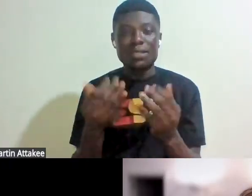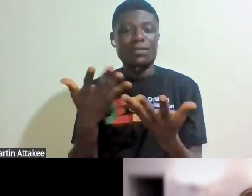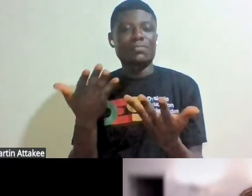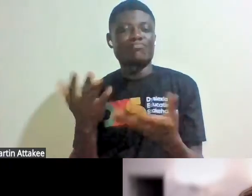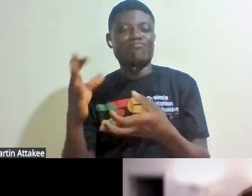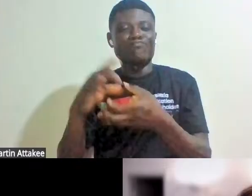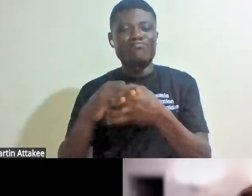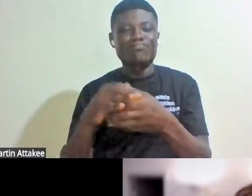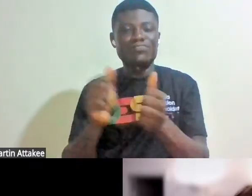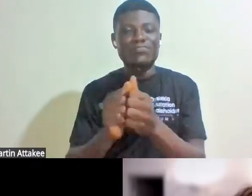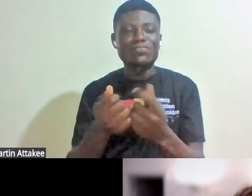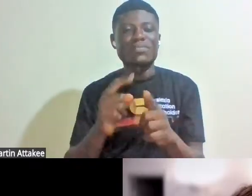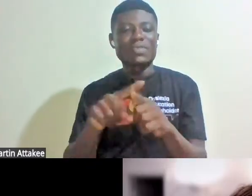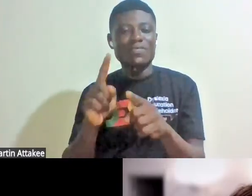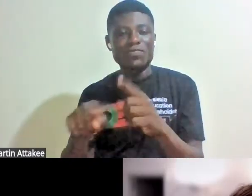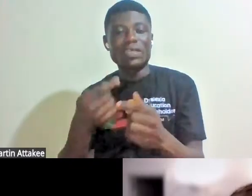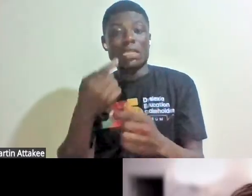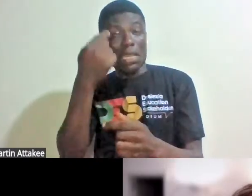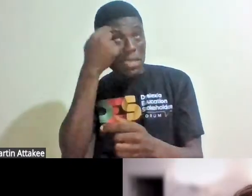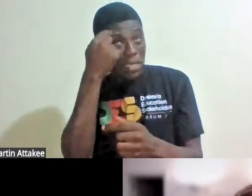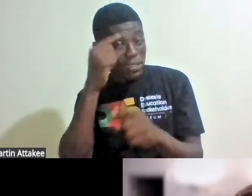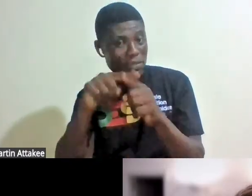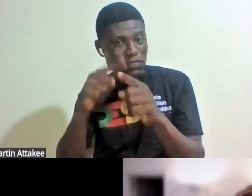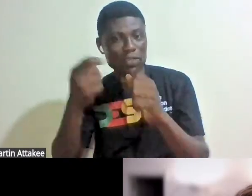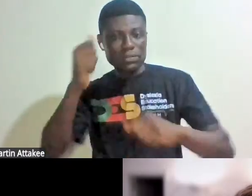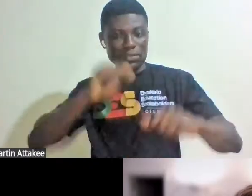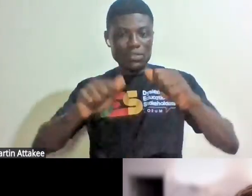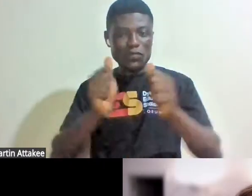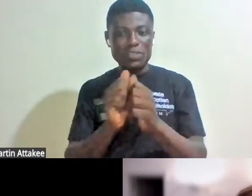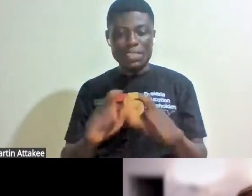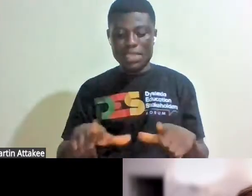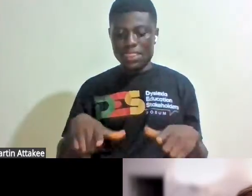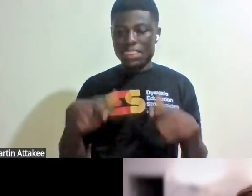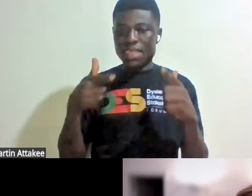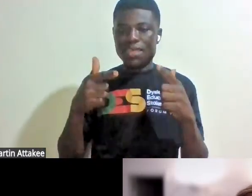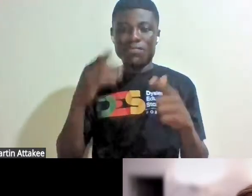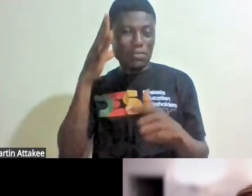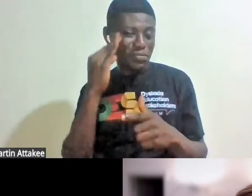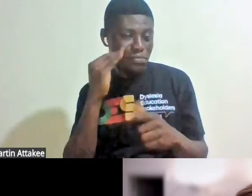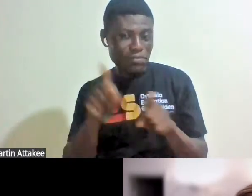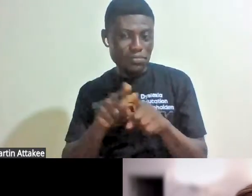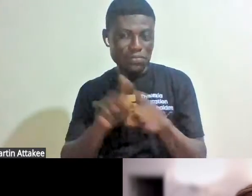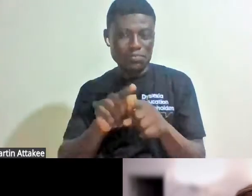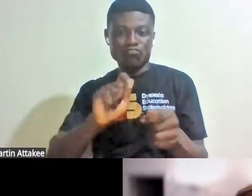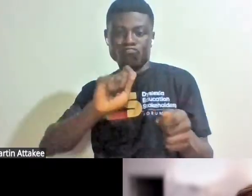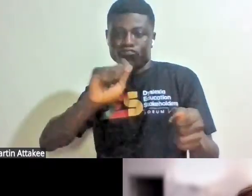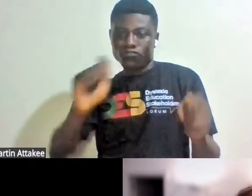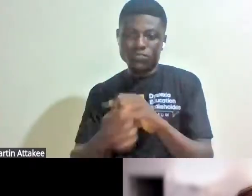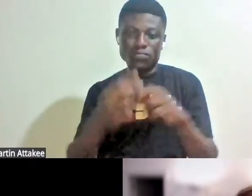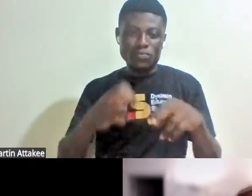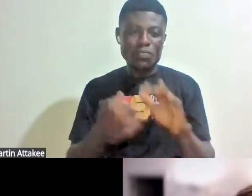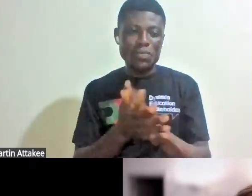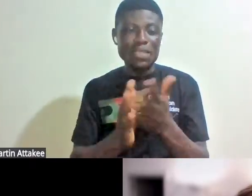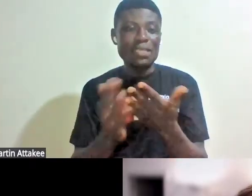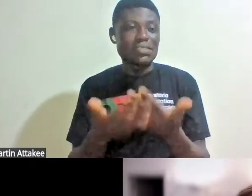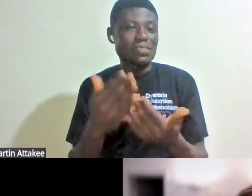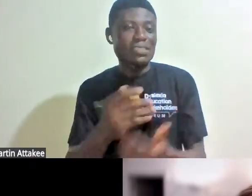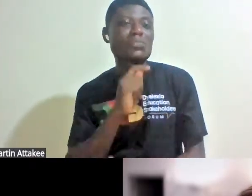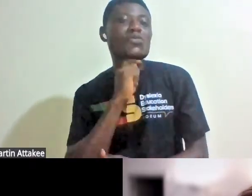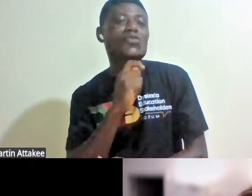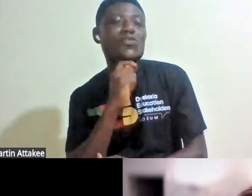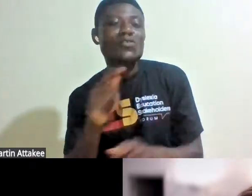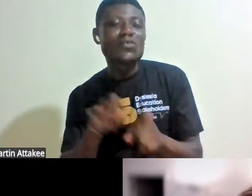applied neuroscience with lived experience. He translates research into simple tools managers and